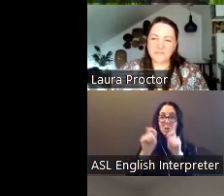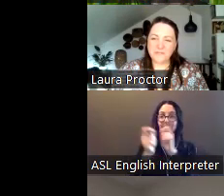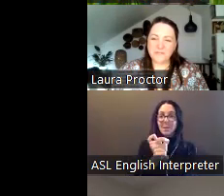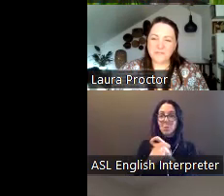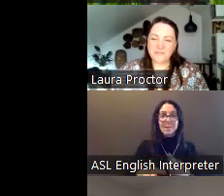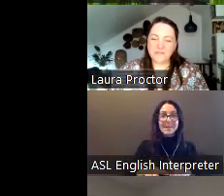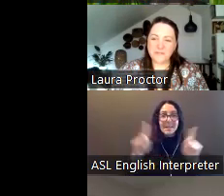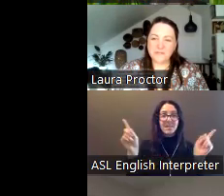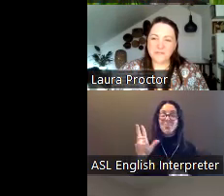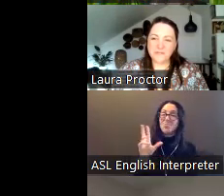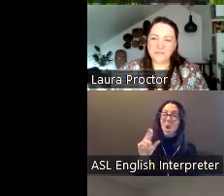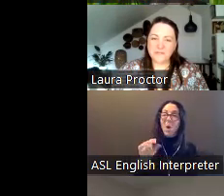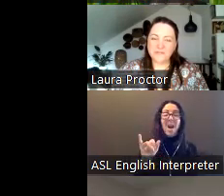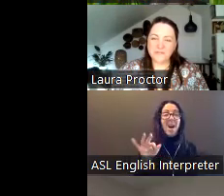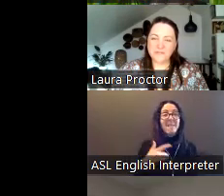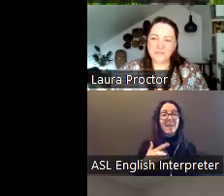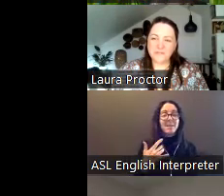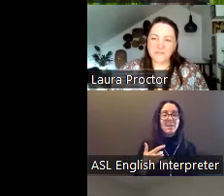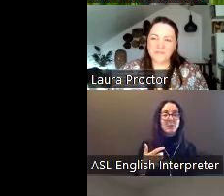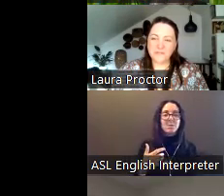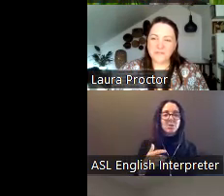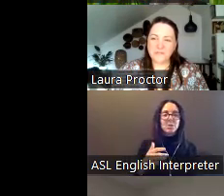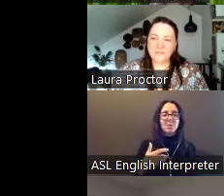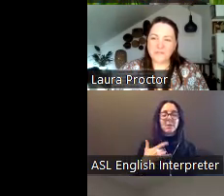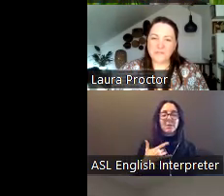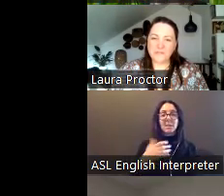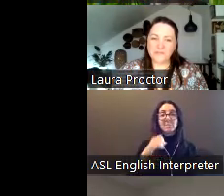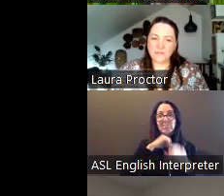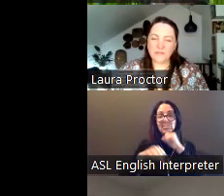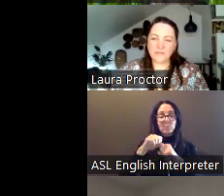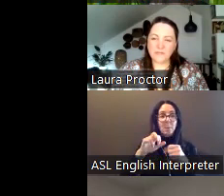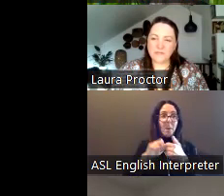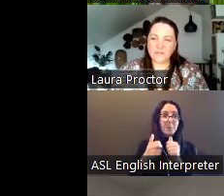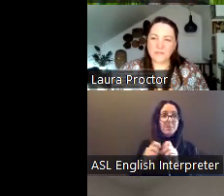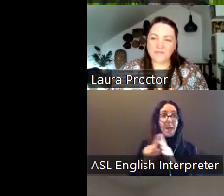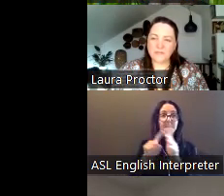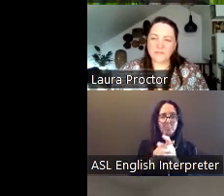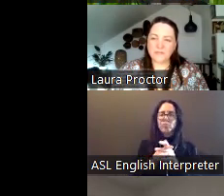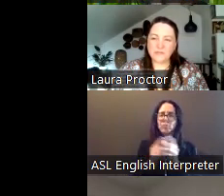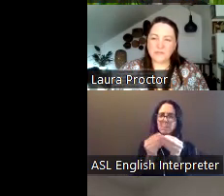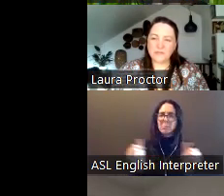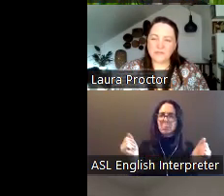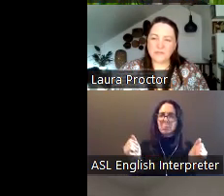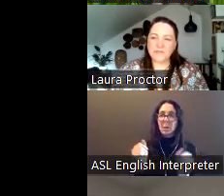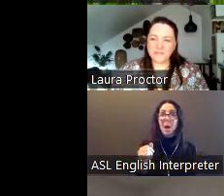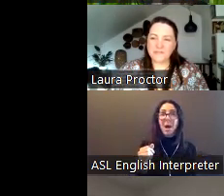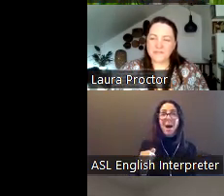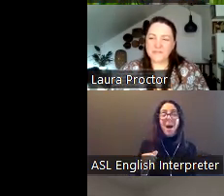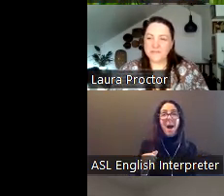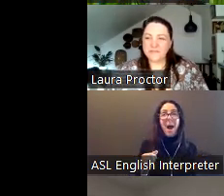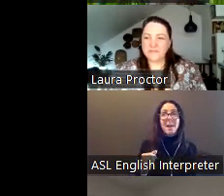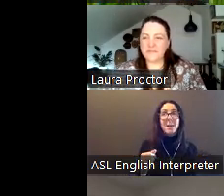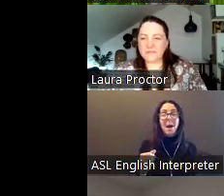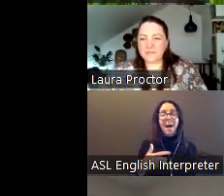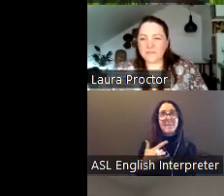each thing as it came up. And really the things that we did right that I would like to see